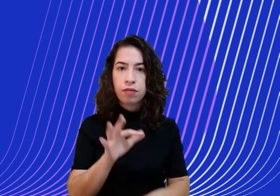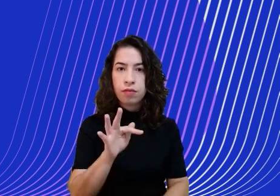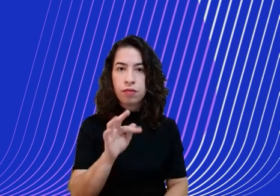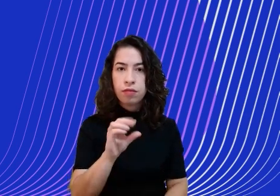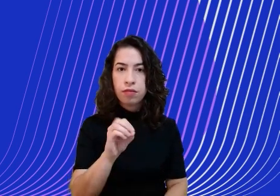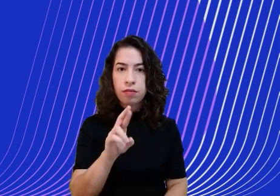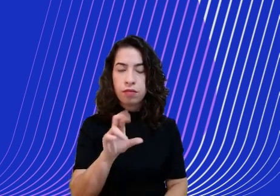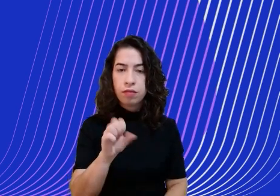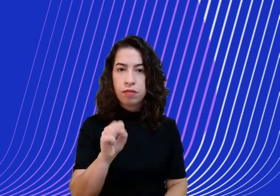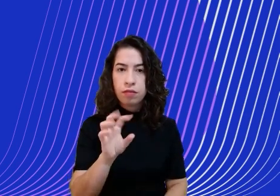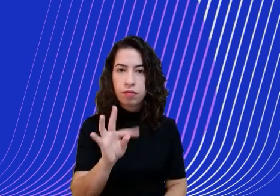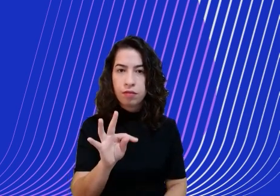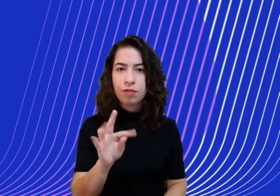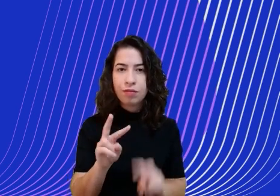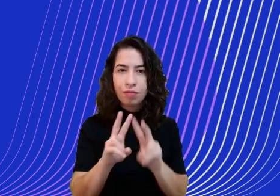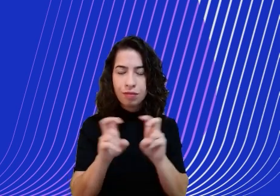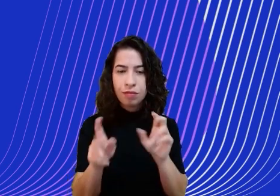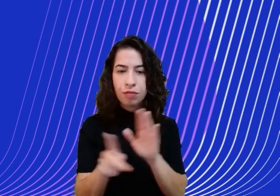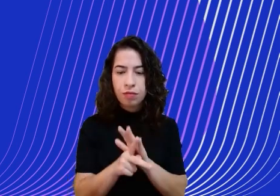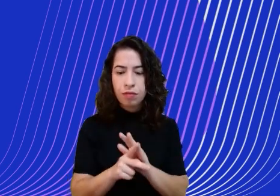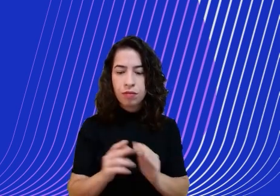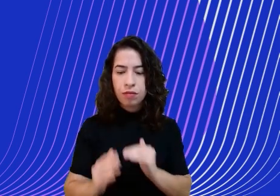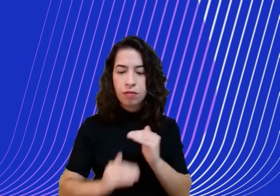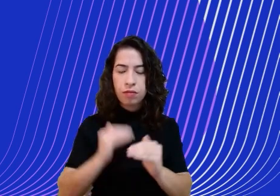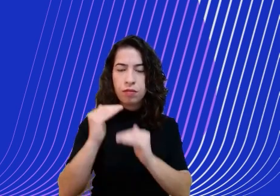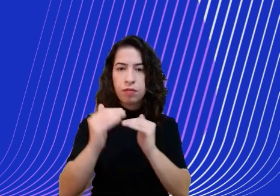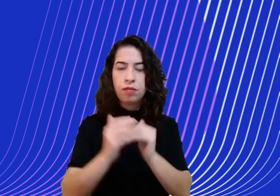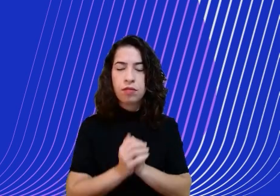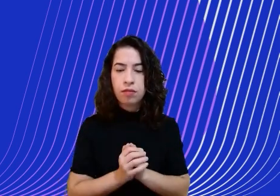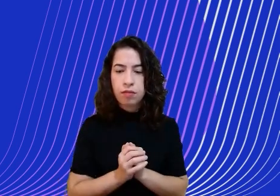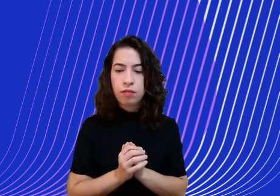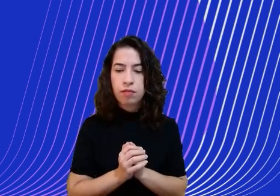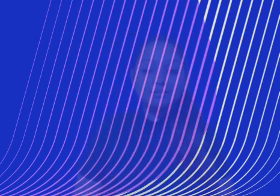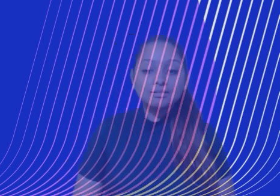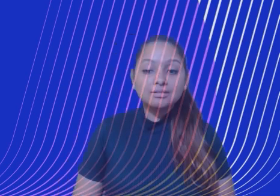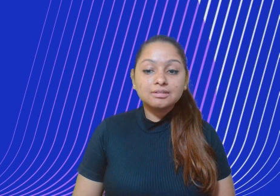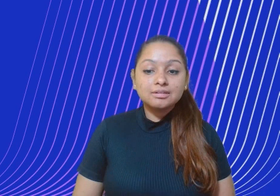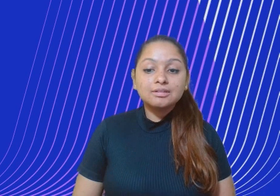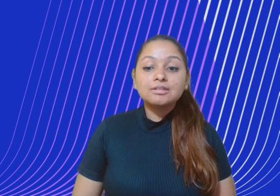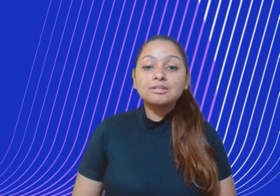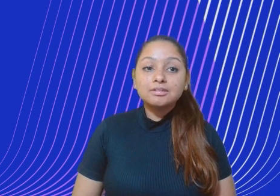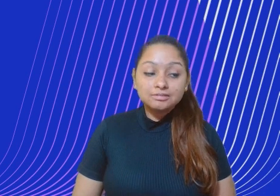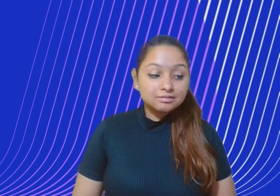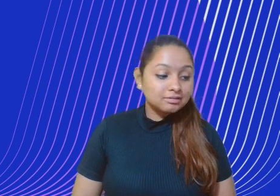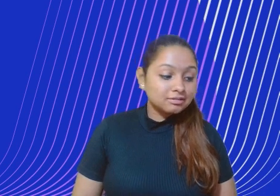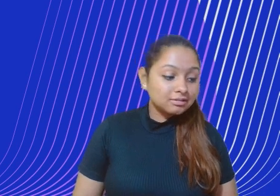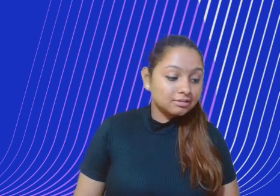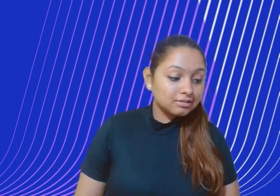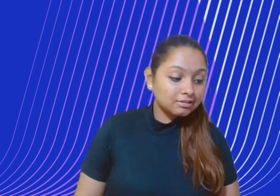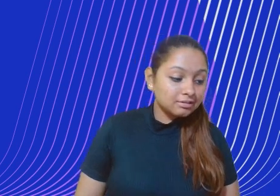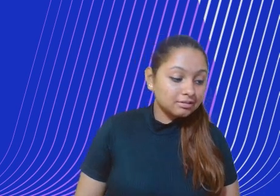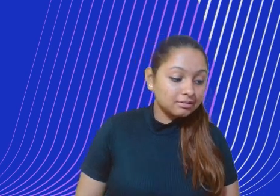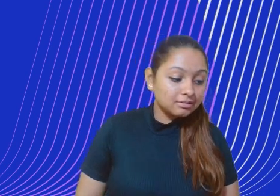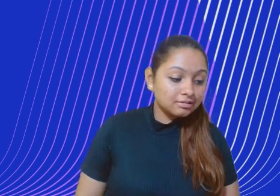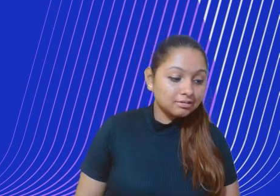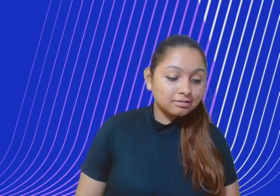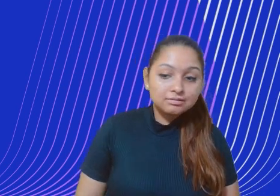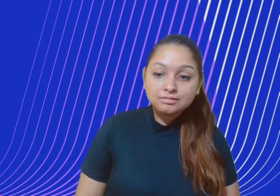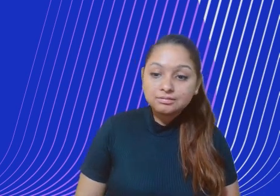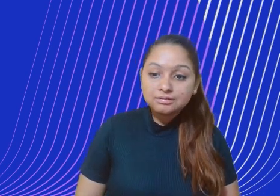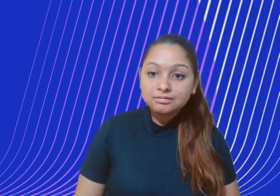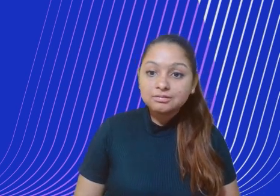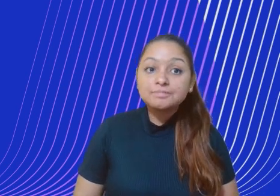management. This specific point about development that I think that's fundamental to measure the